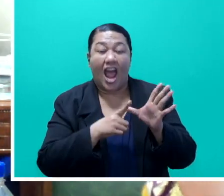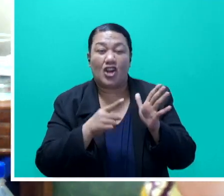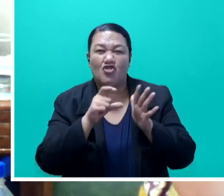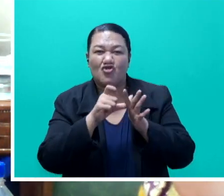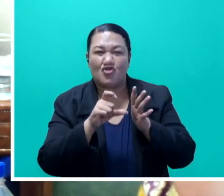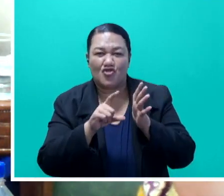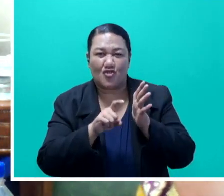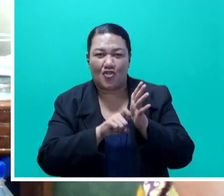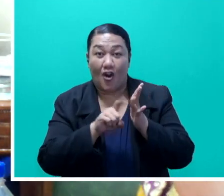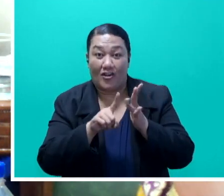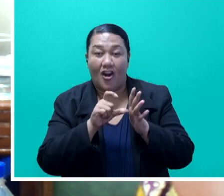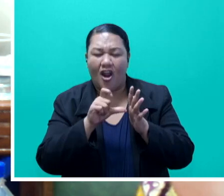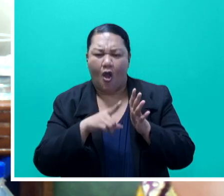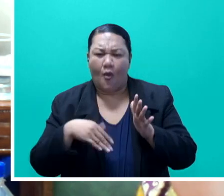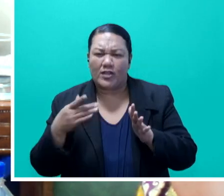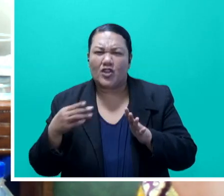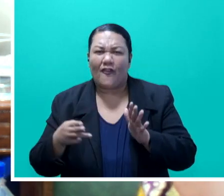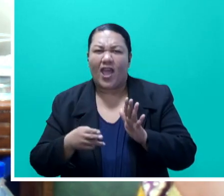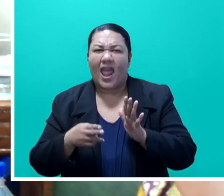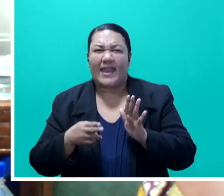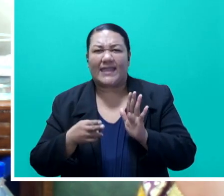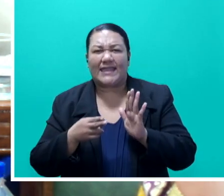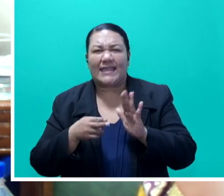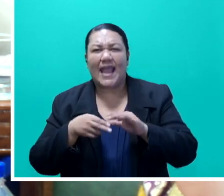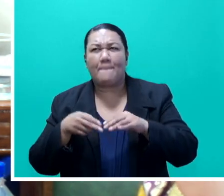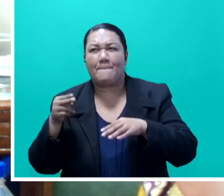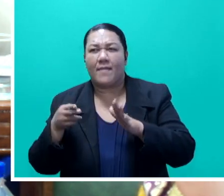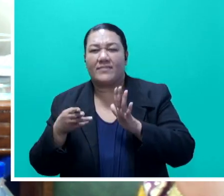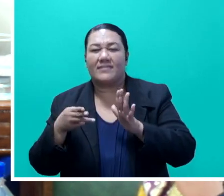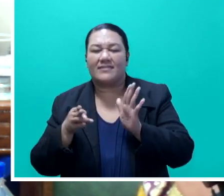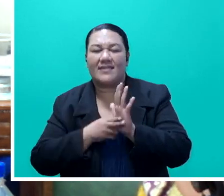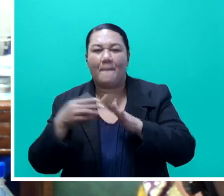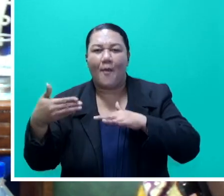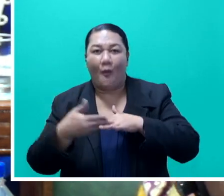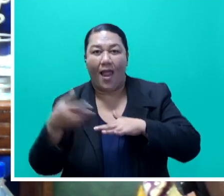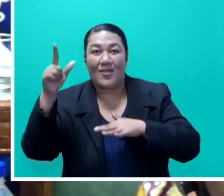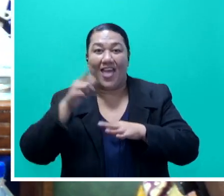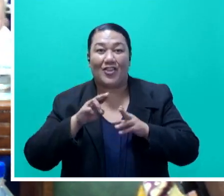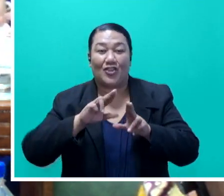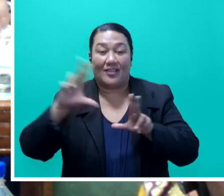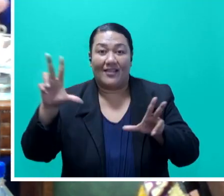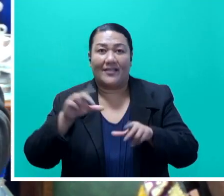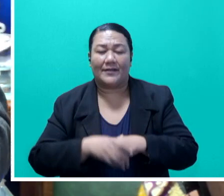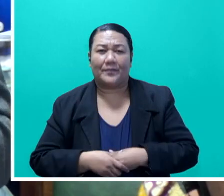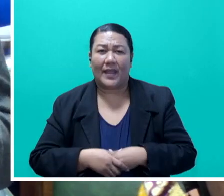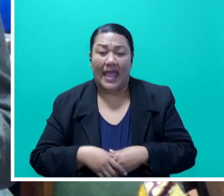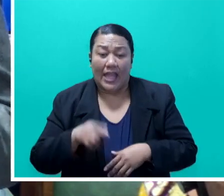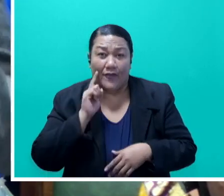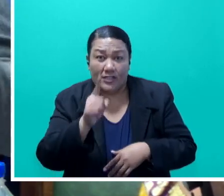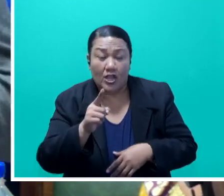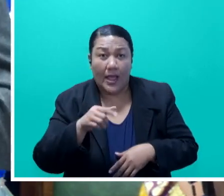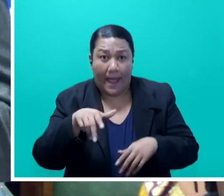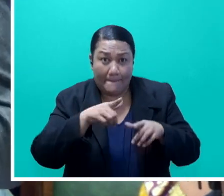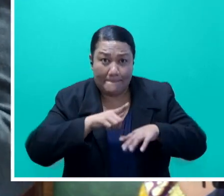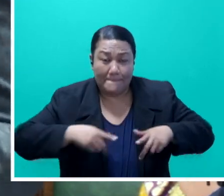sir, the fact is that where the site has developed is actually not very conducive. It's not flat land.